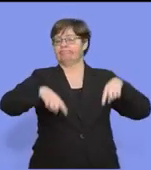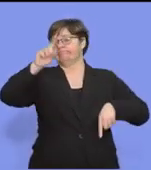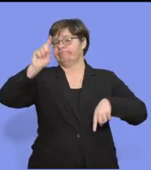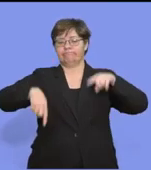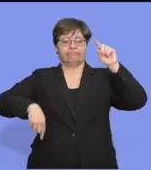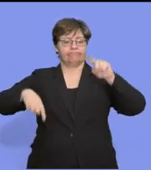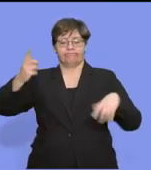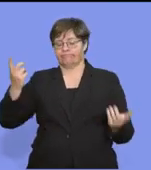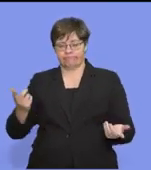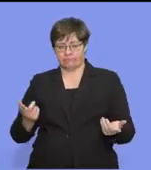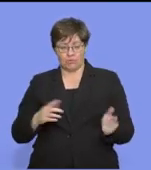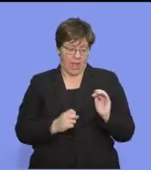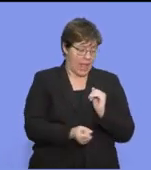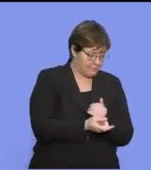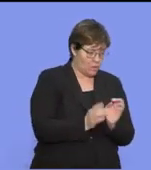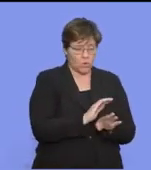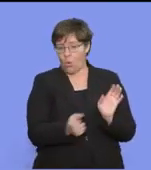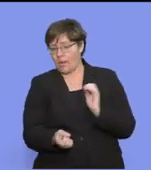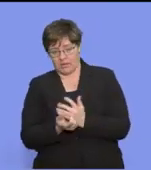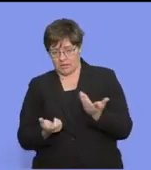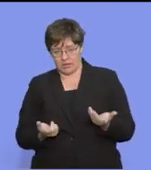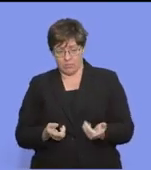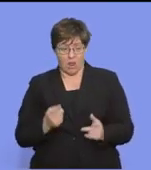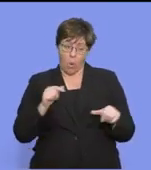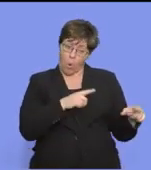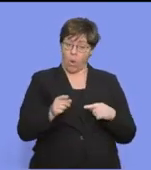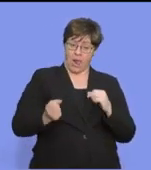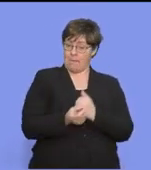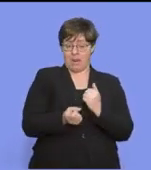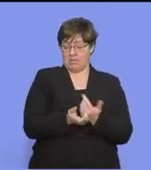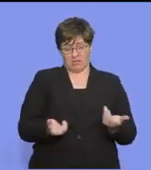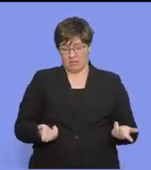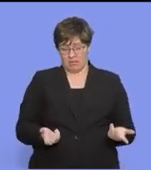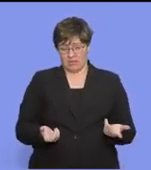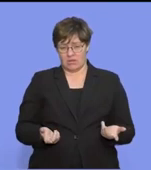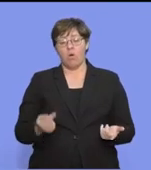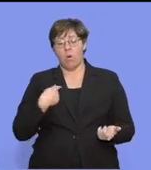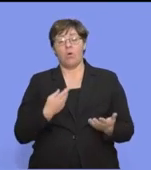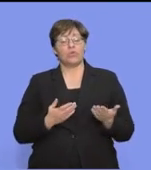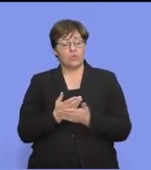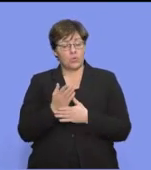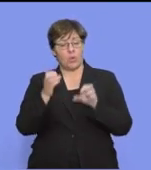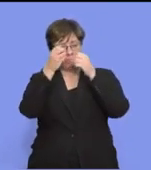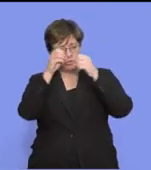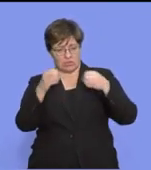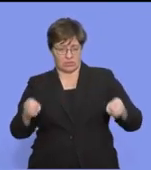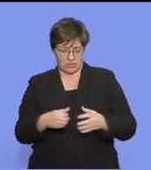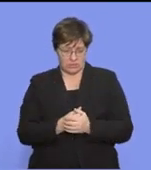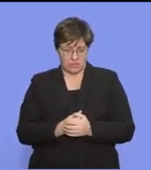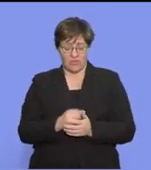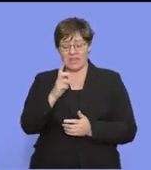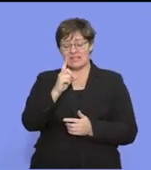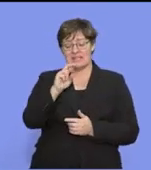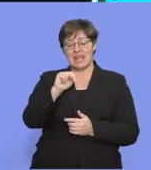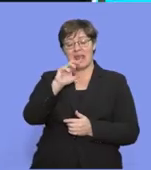randomly. So that those changes take place randomly, and they take place through mutations. So it's when